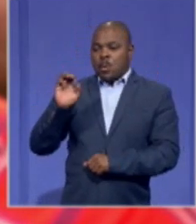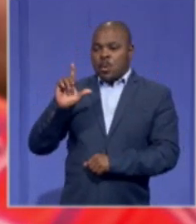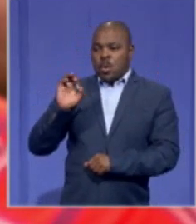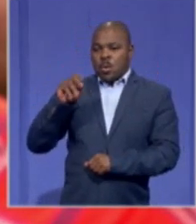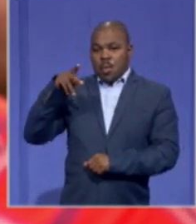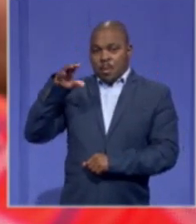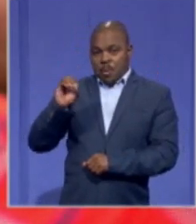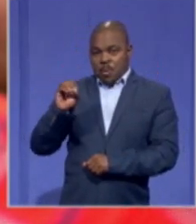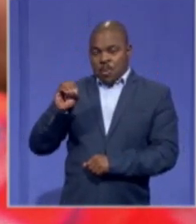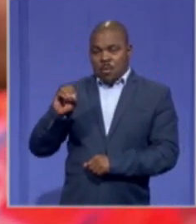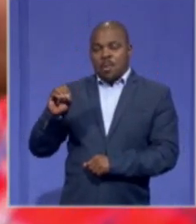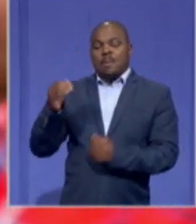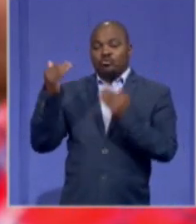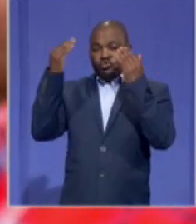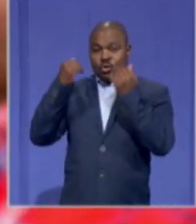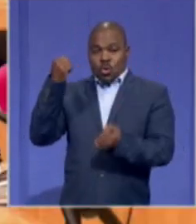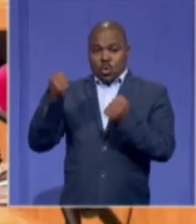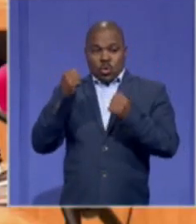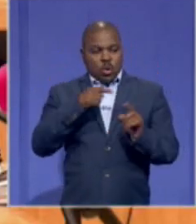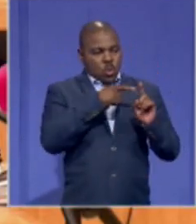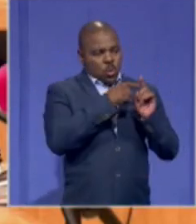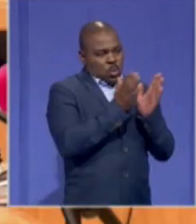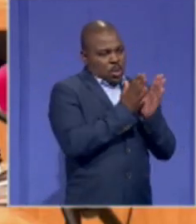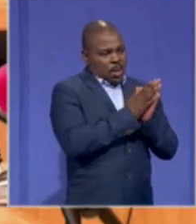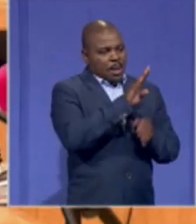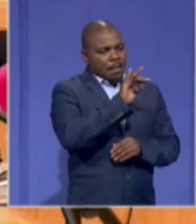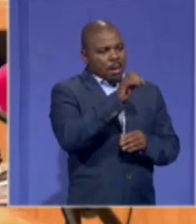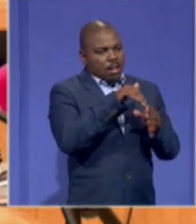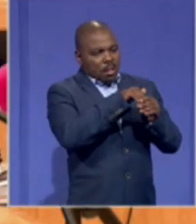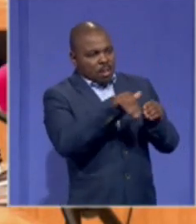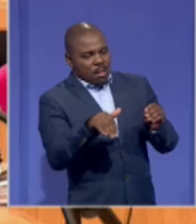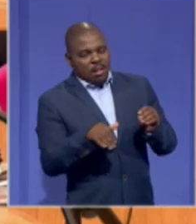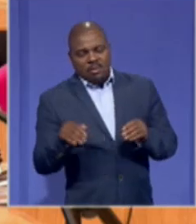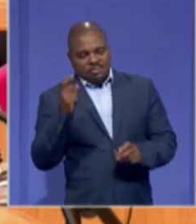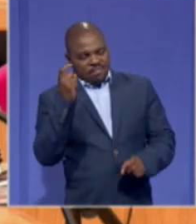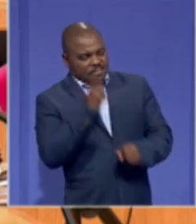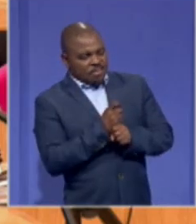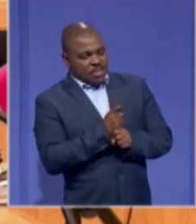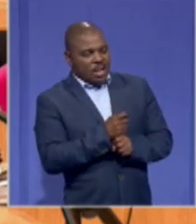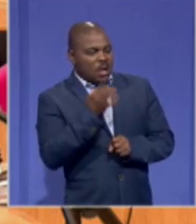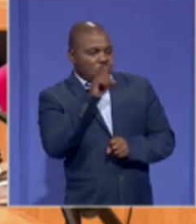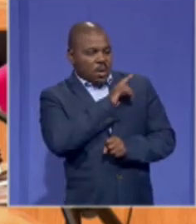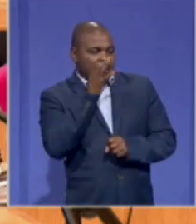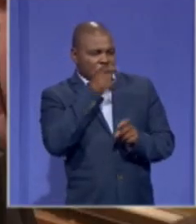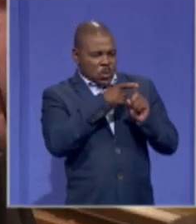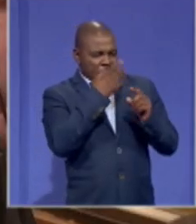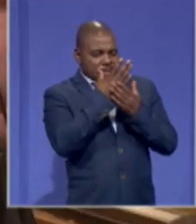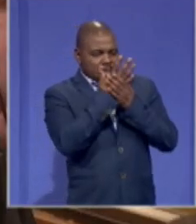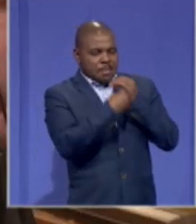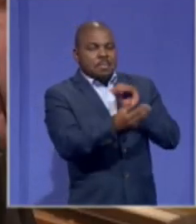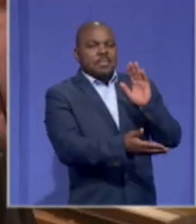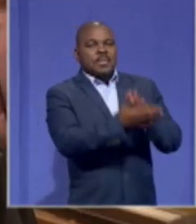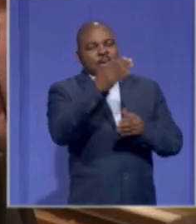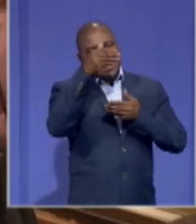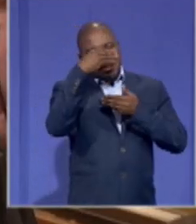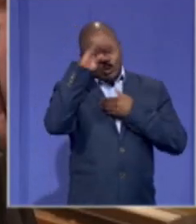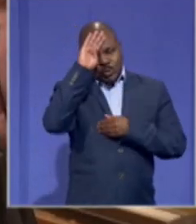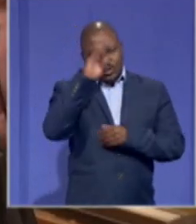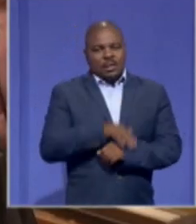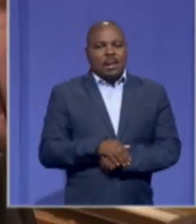ganetse Setshwantsho ka beili e kaya gore a ka nne a tshaba mo nageng gonne a na le balosika kwa Botswana. Mmagwe e leng